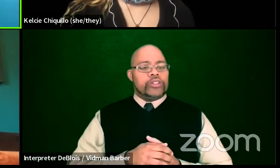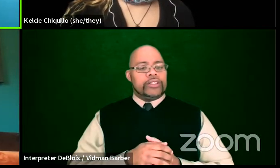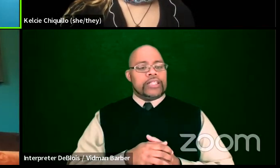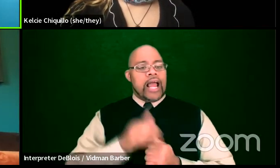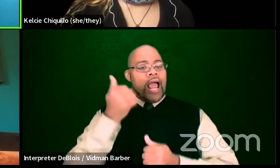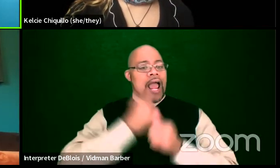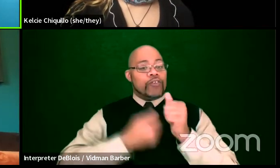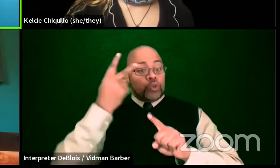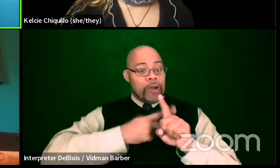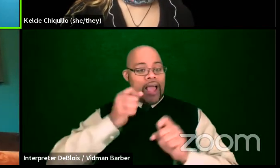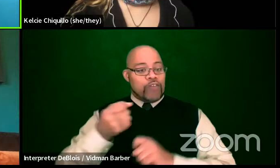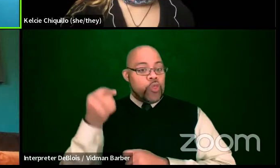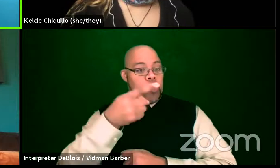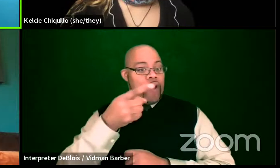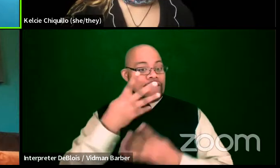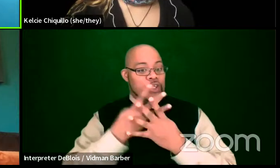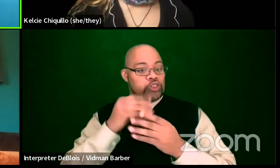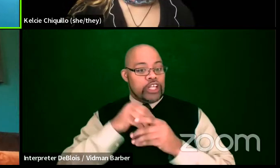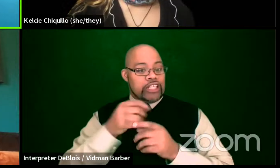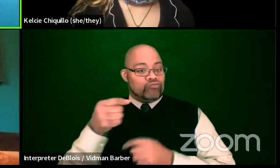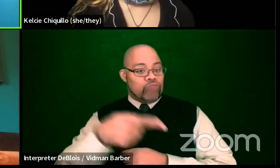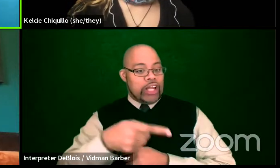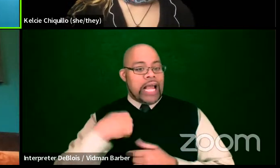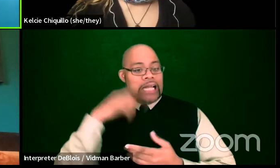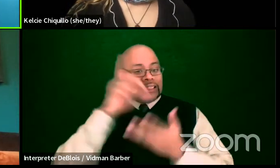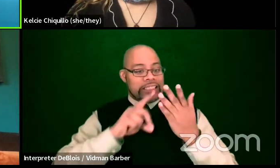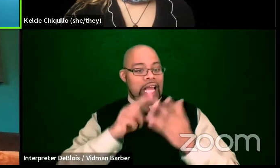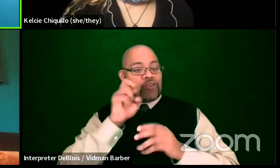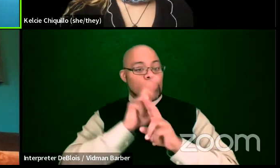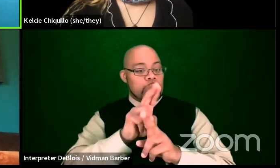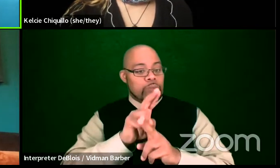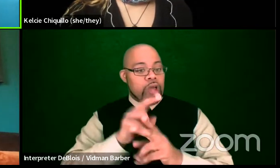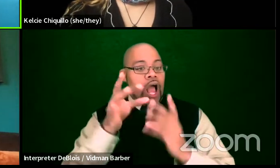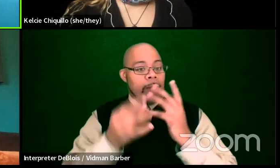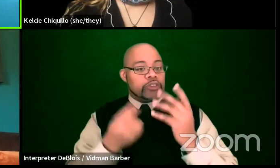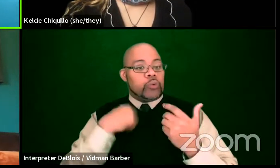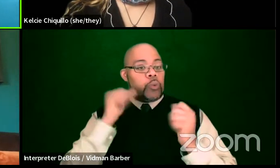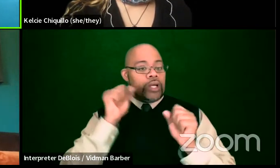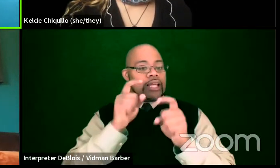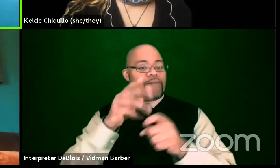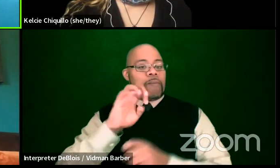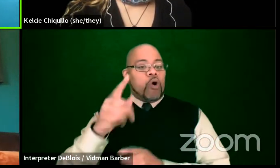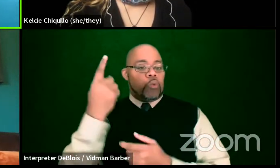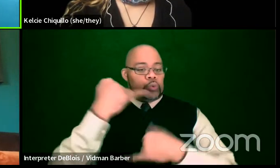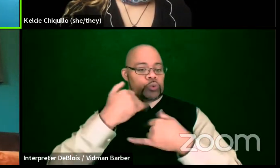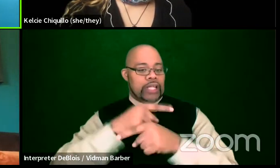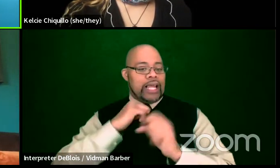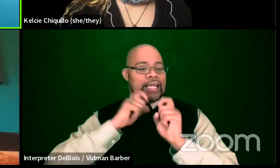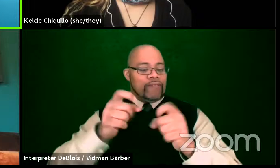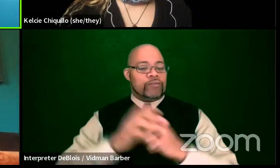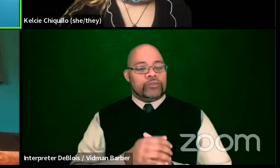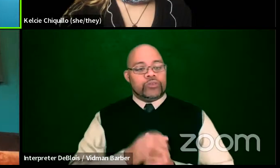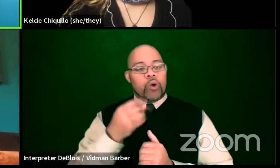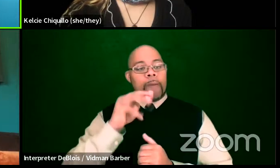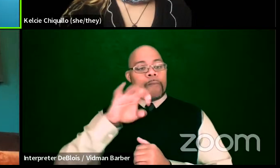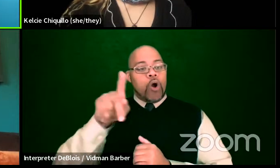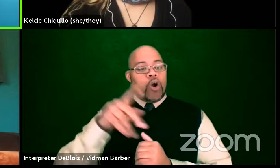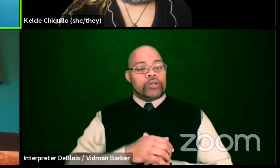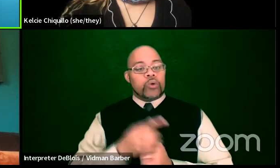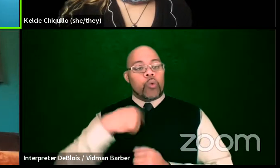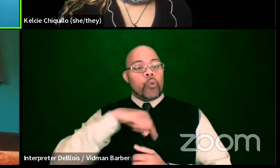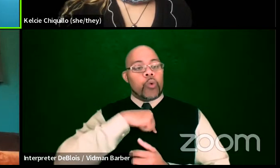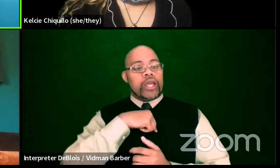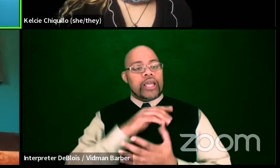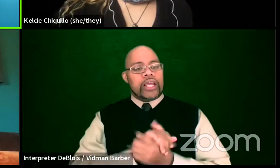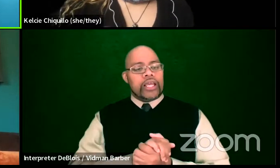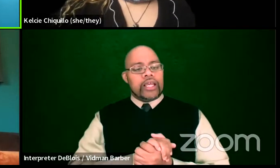every 2 months you have to throw your filter in the trash. I designed a reusable option, so we're going to give Mark one today. So Mark,